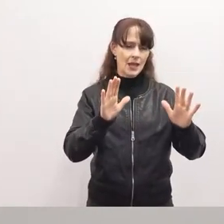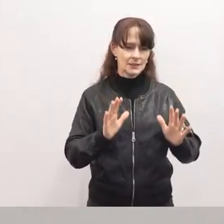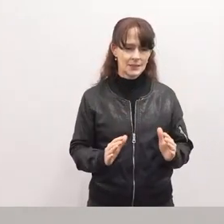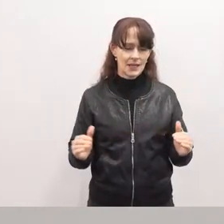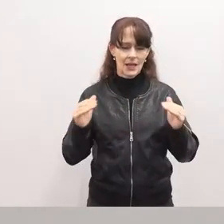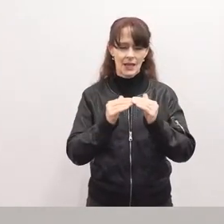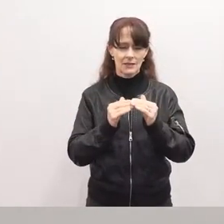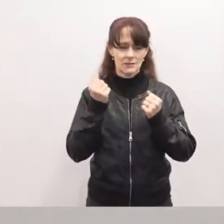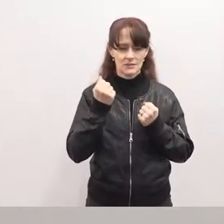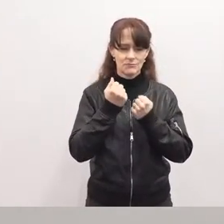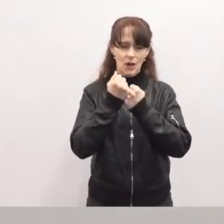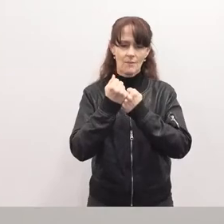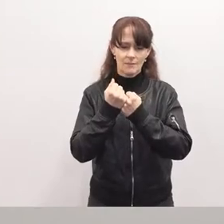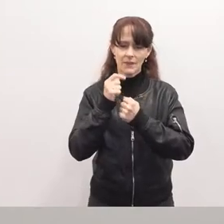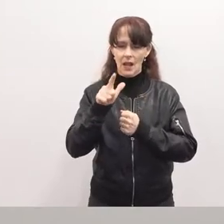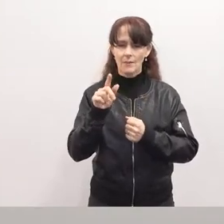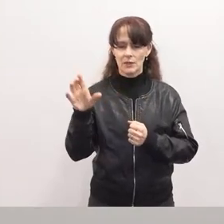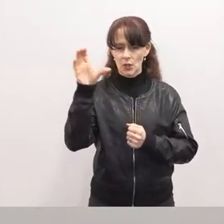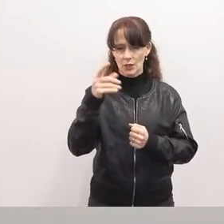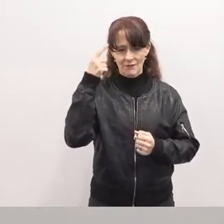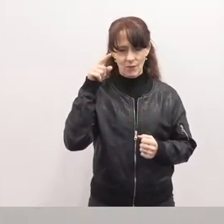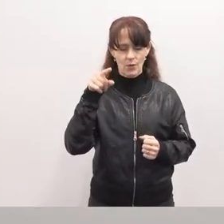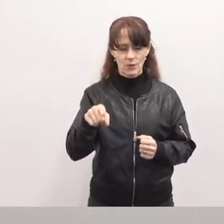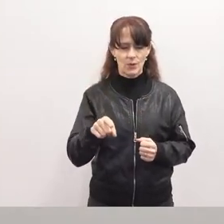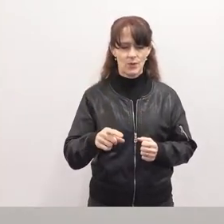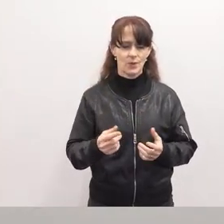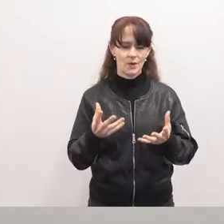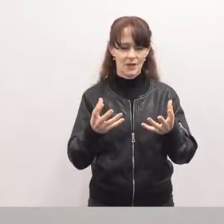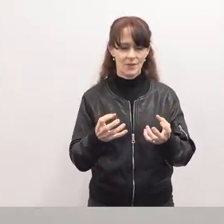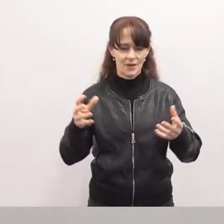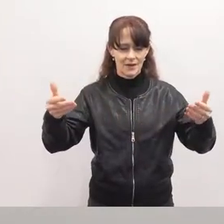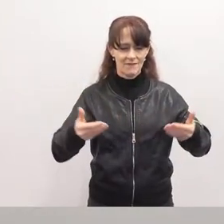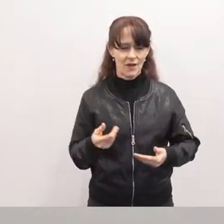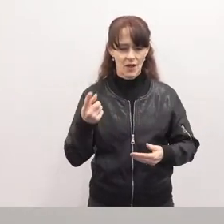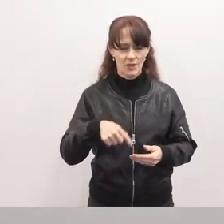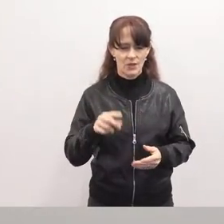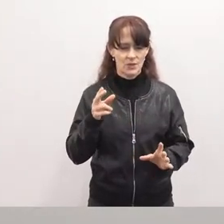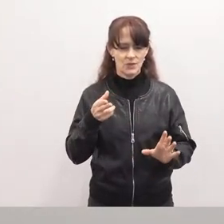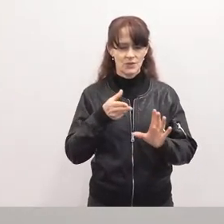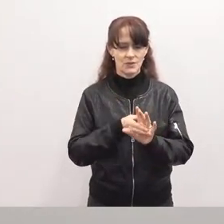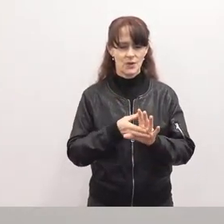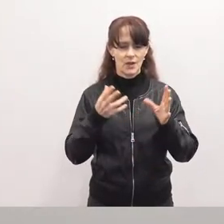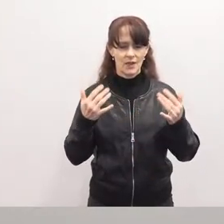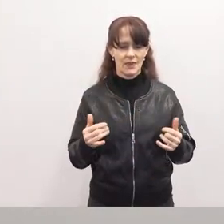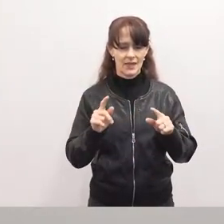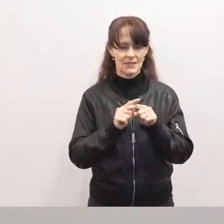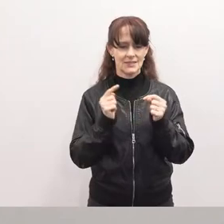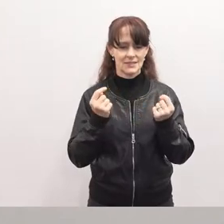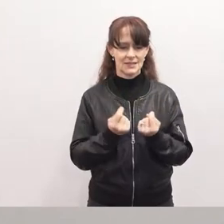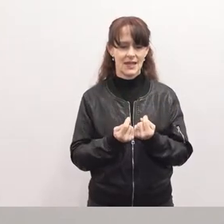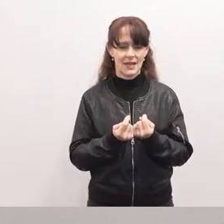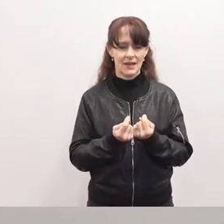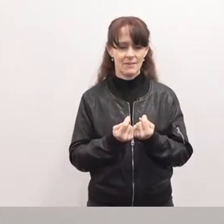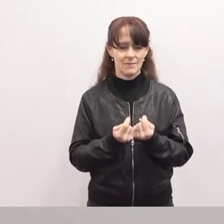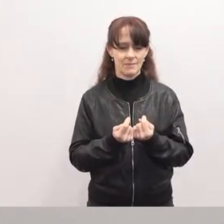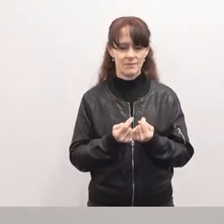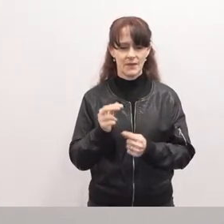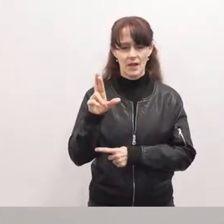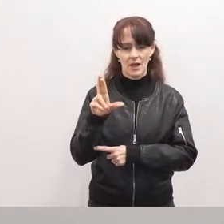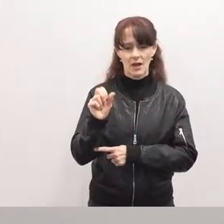champion, Long Beach is looking for you. And we want to invite you to join this team. You can